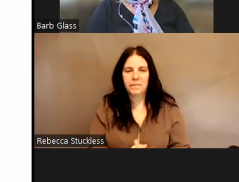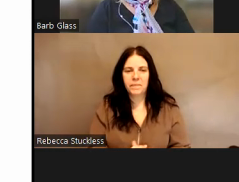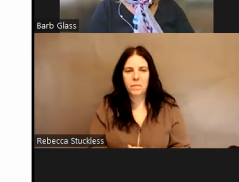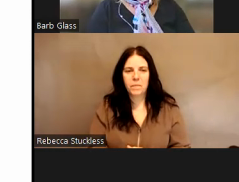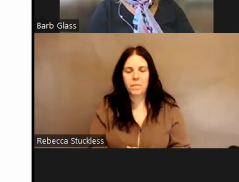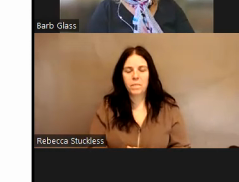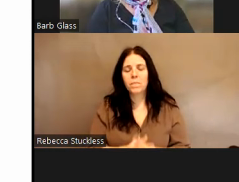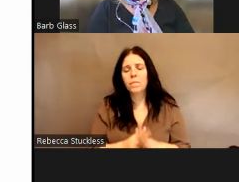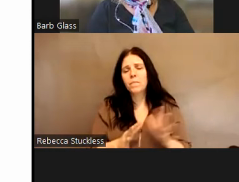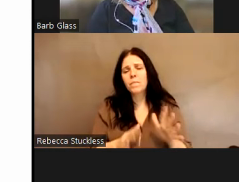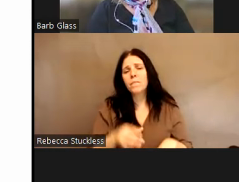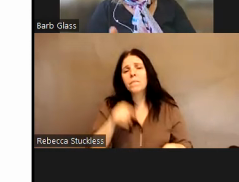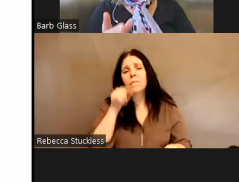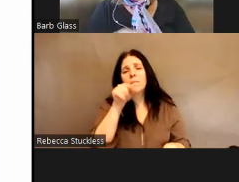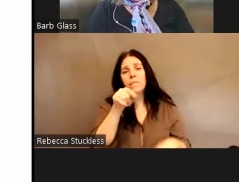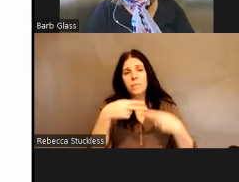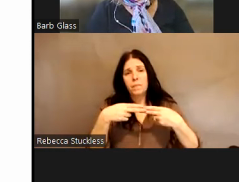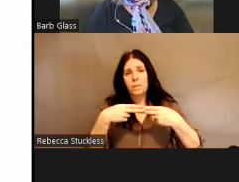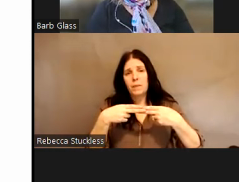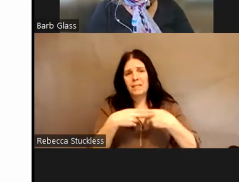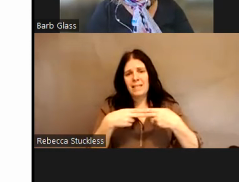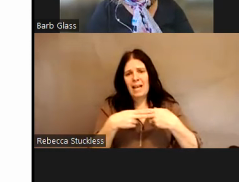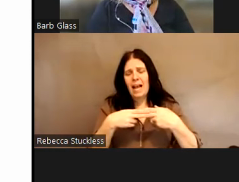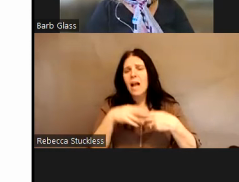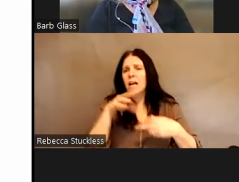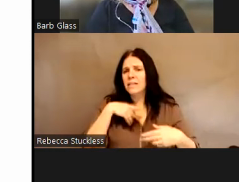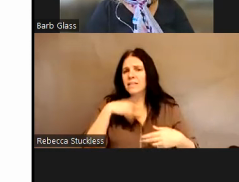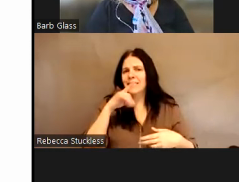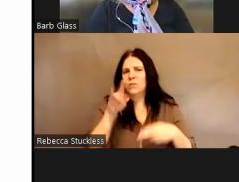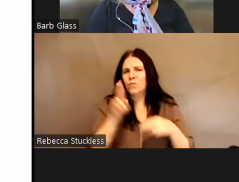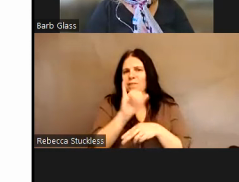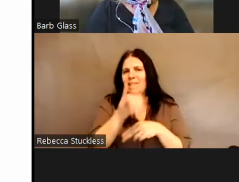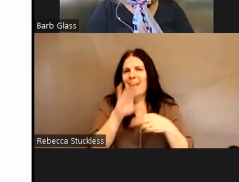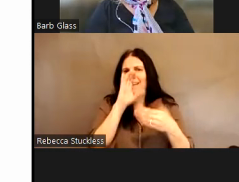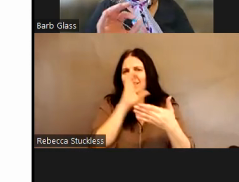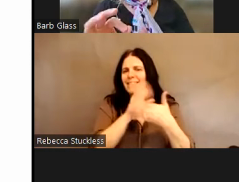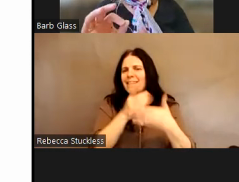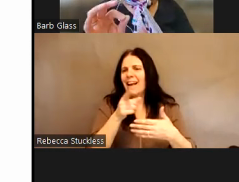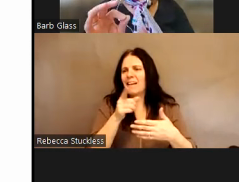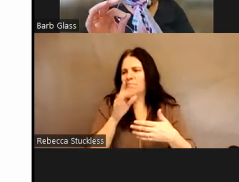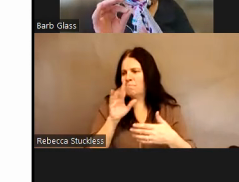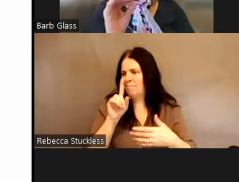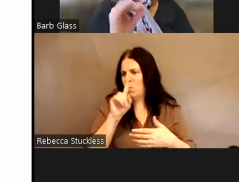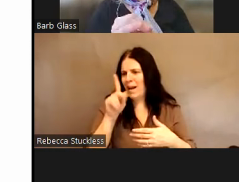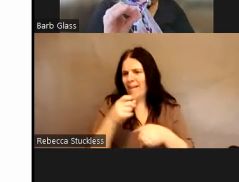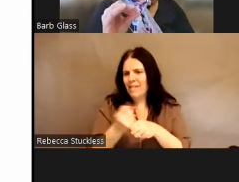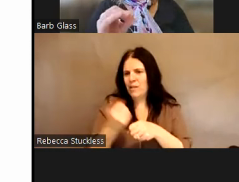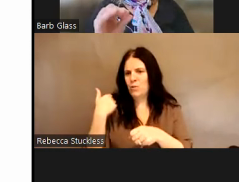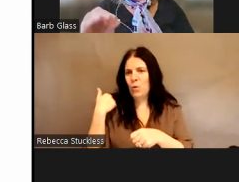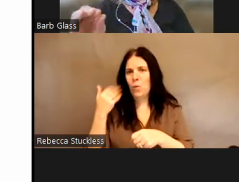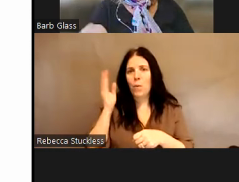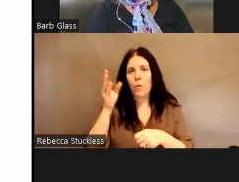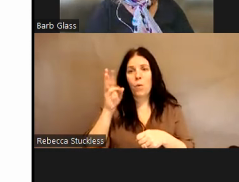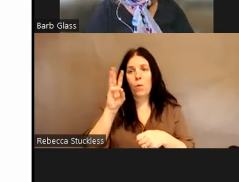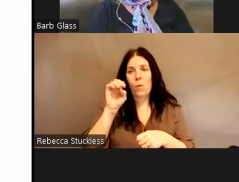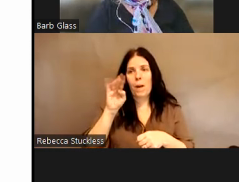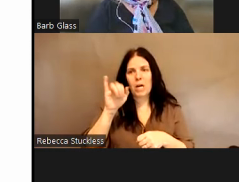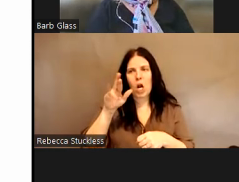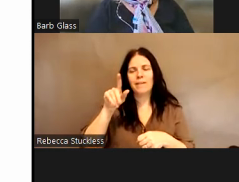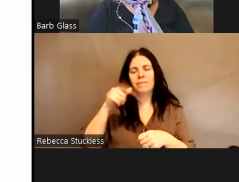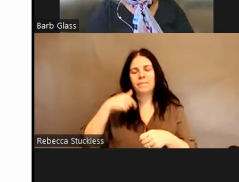This was a slide from a webinar from about 1.5 years ago. And it was actually a slide that the federal government